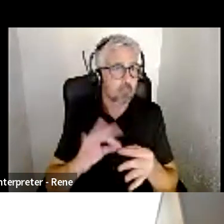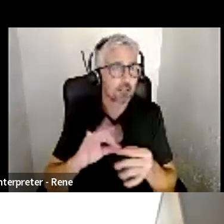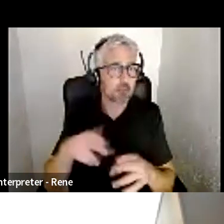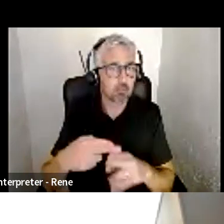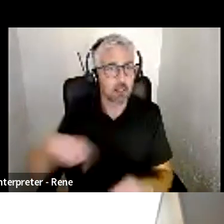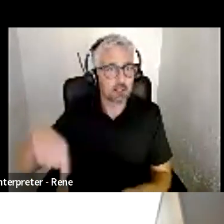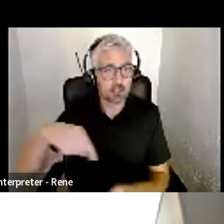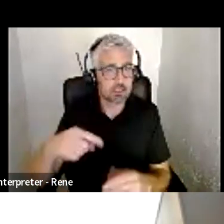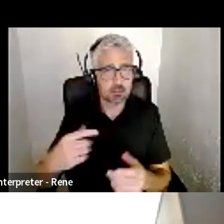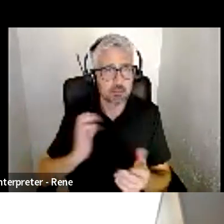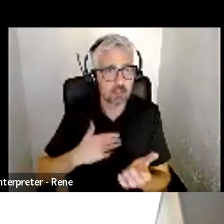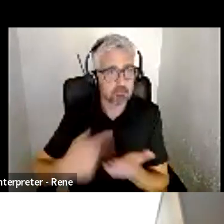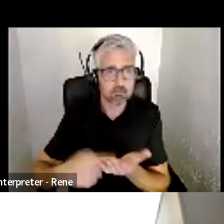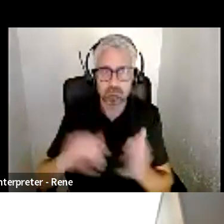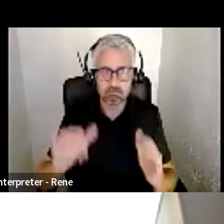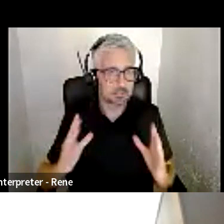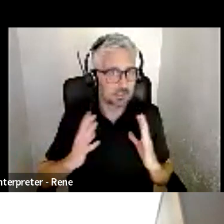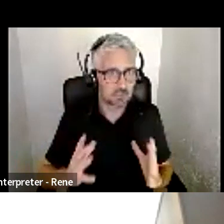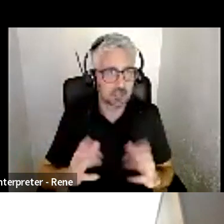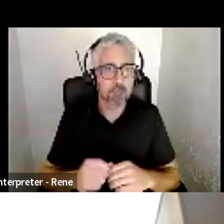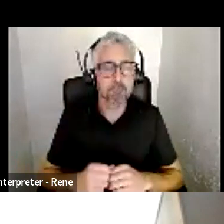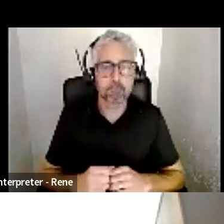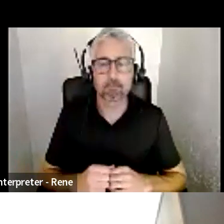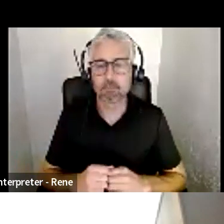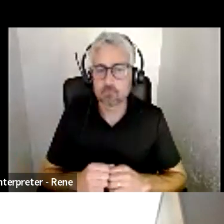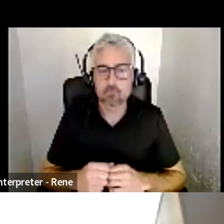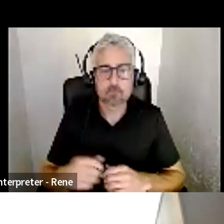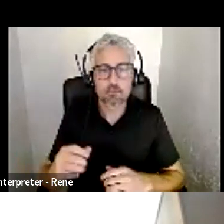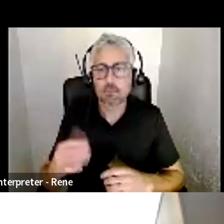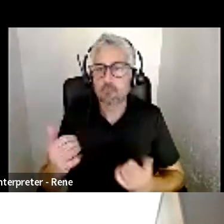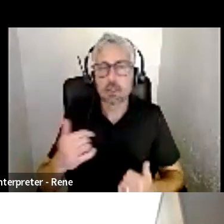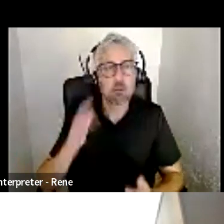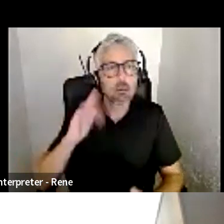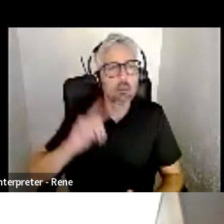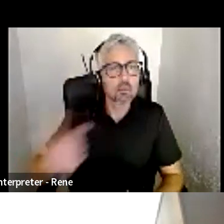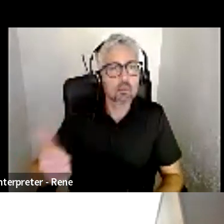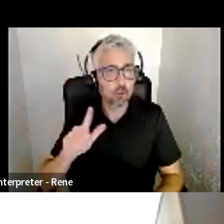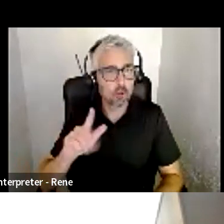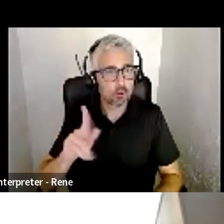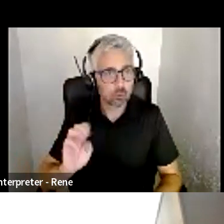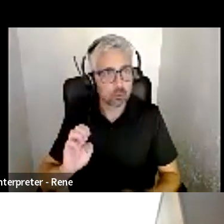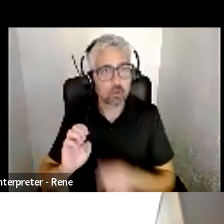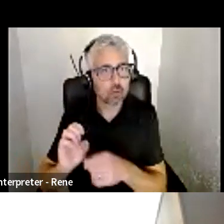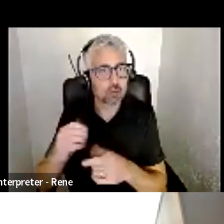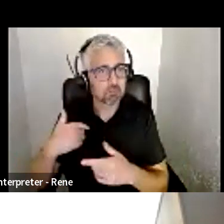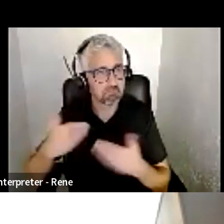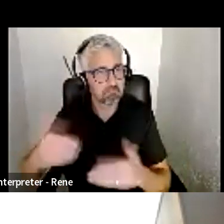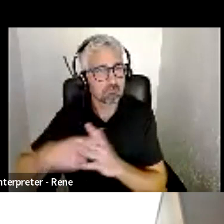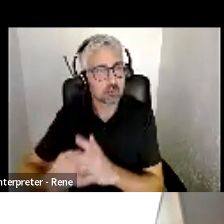that would be great. So I am going to pass the baton to Luke to get us started